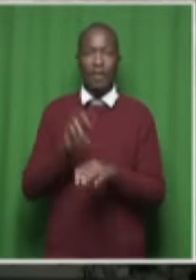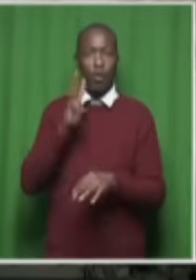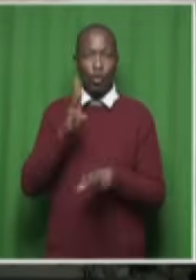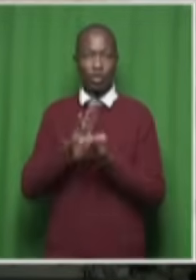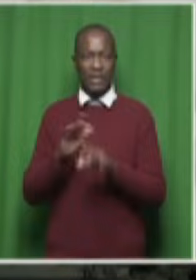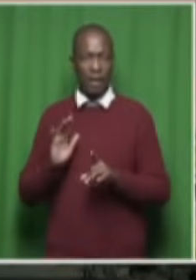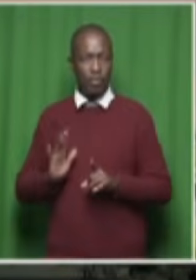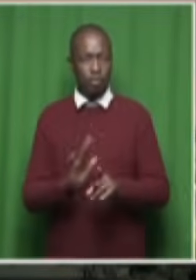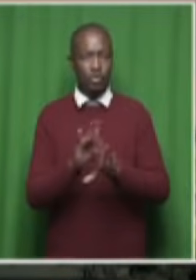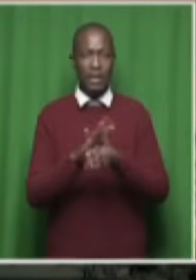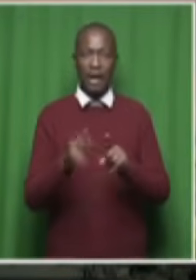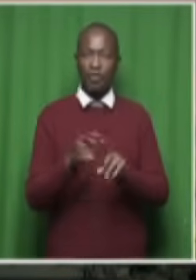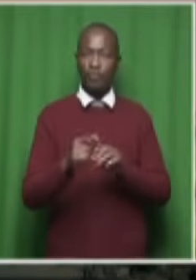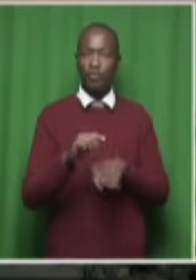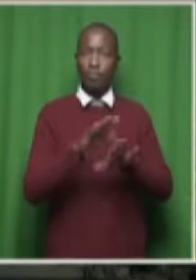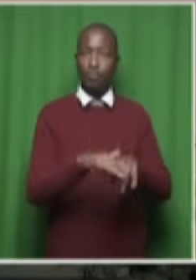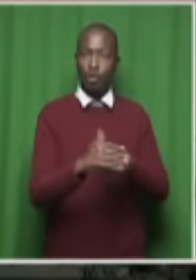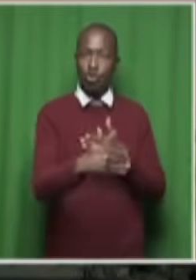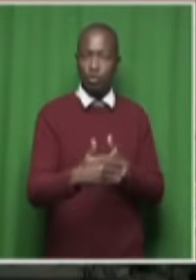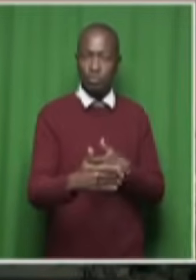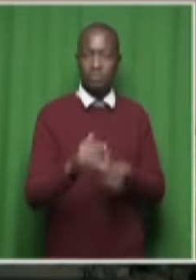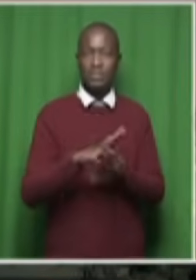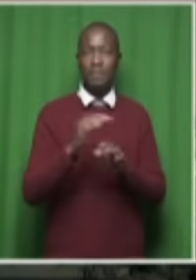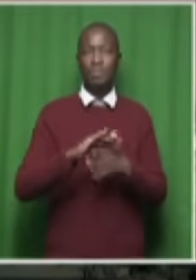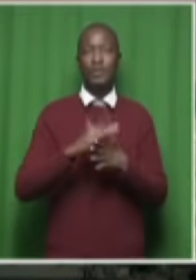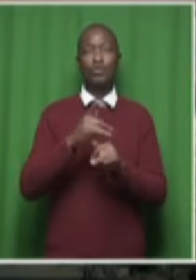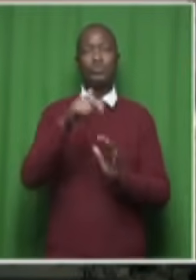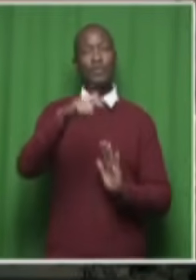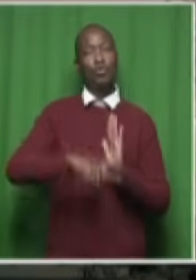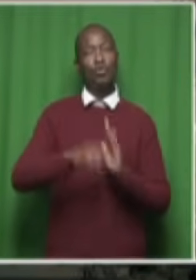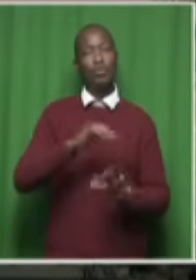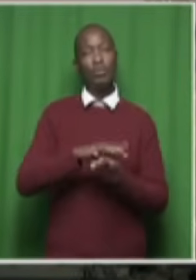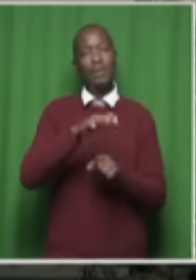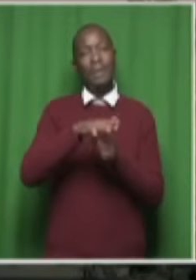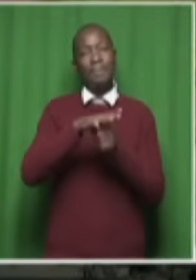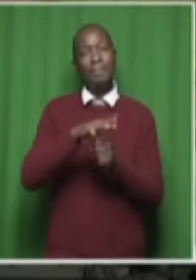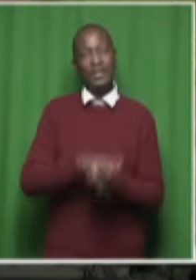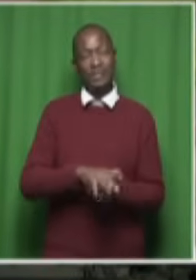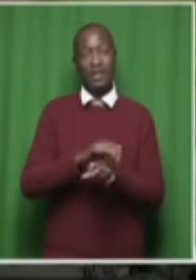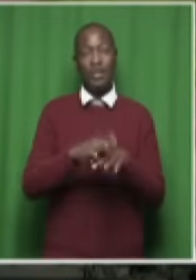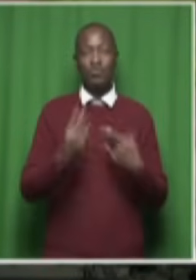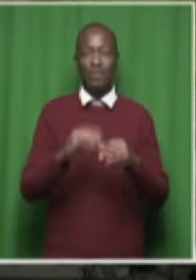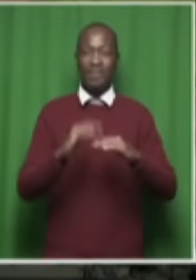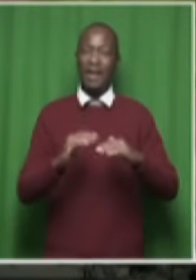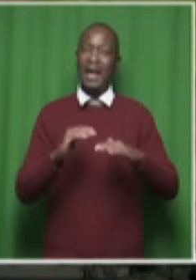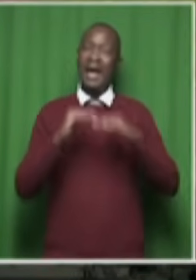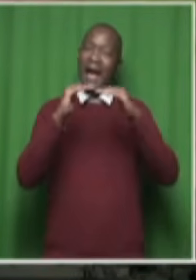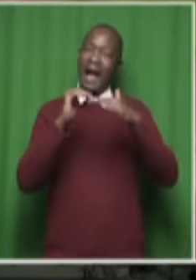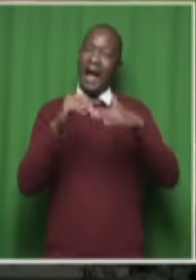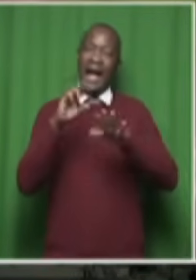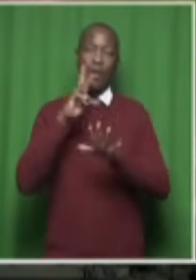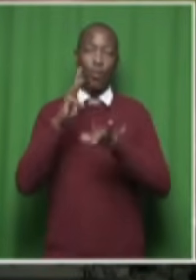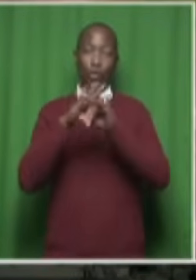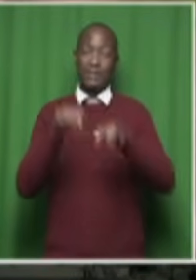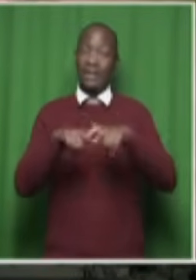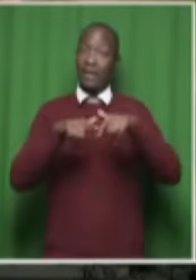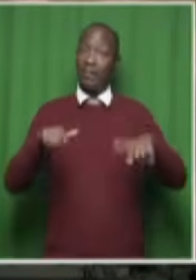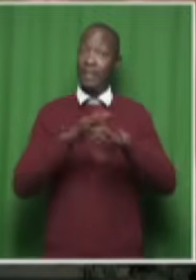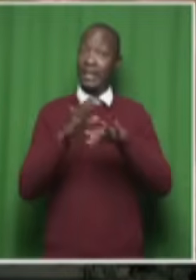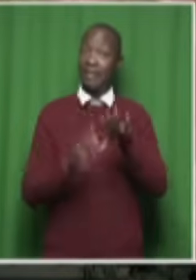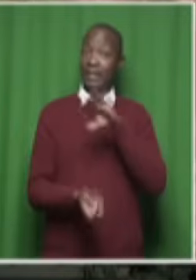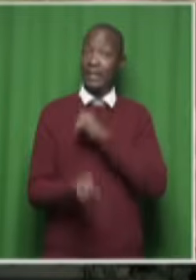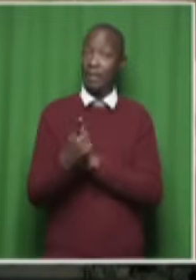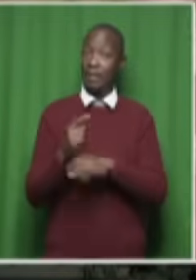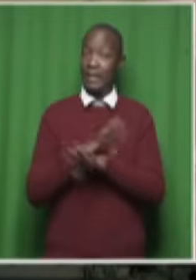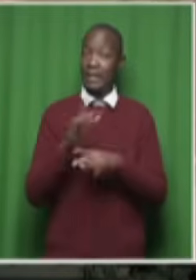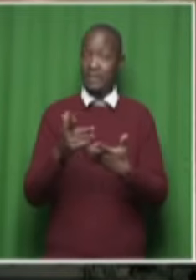the big waves because of the wind, and because of the lower pressure, you also have a higher water level. And if that happens with